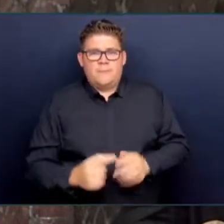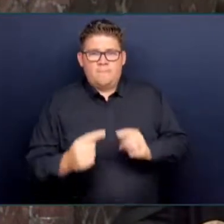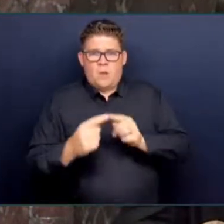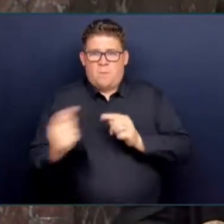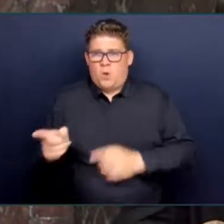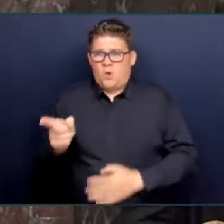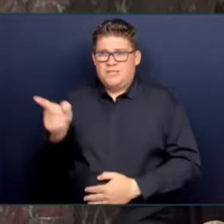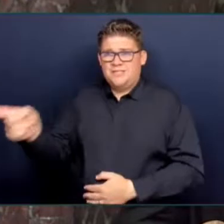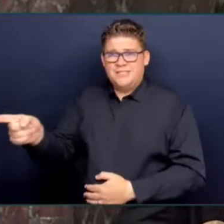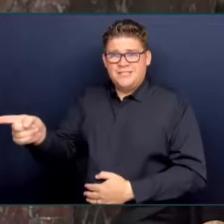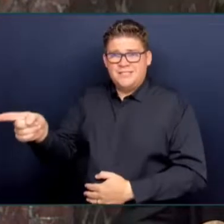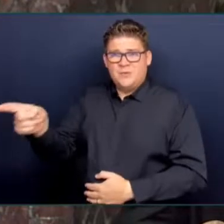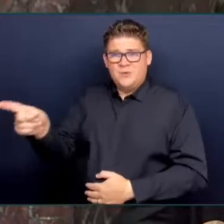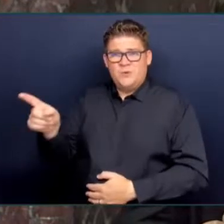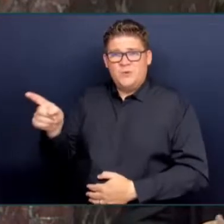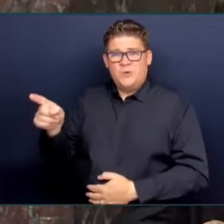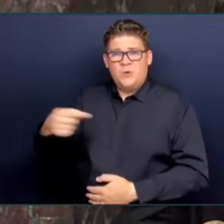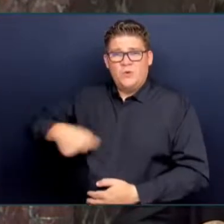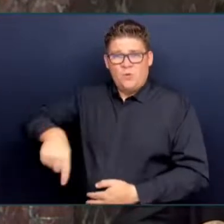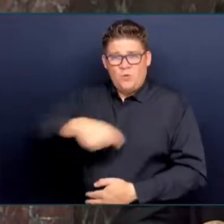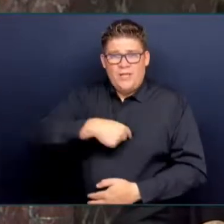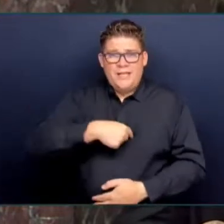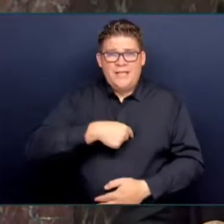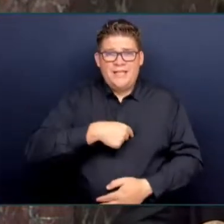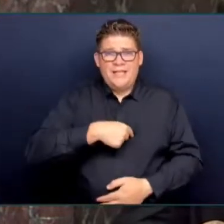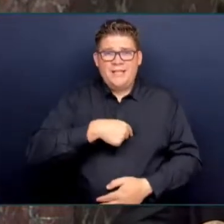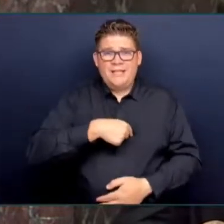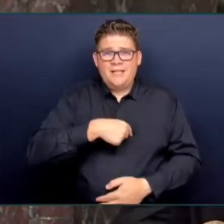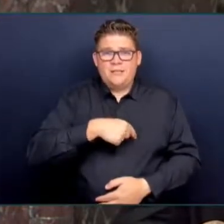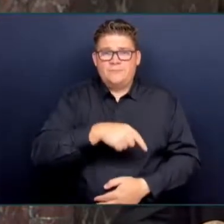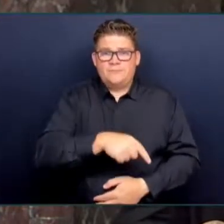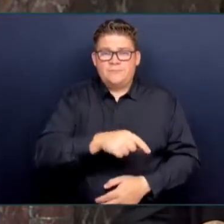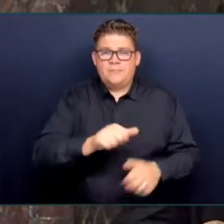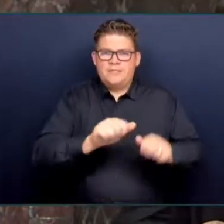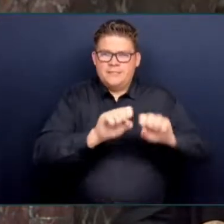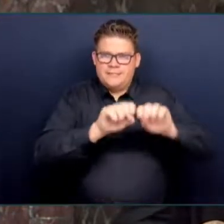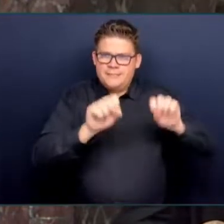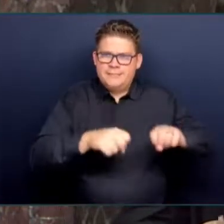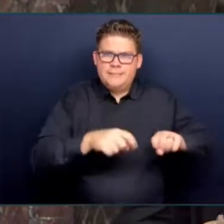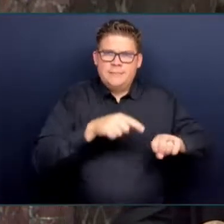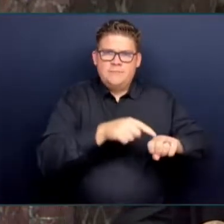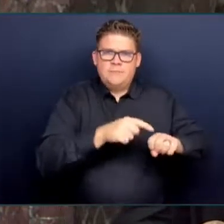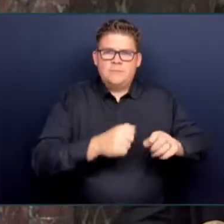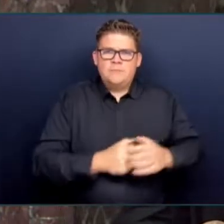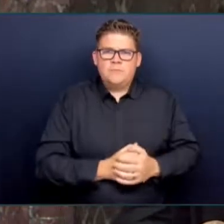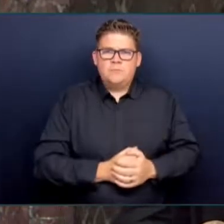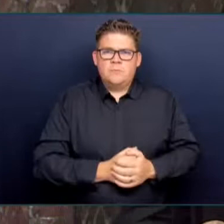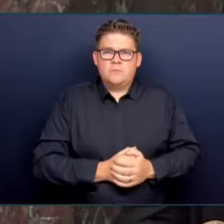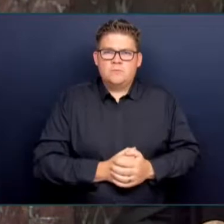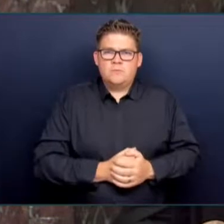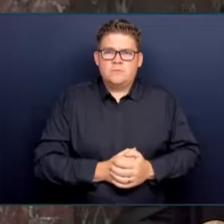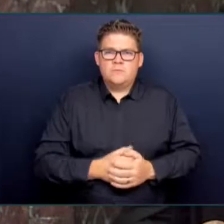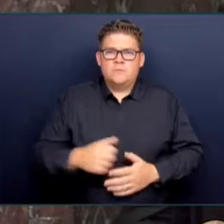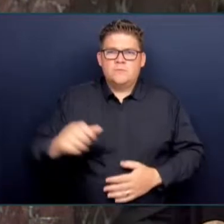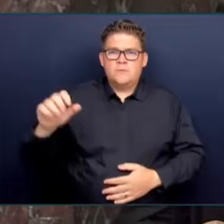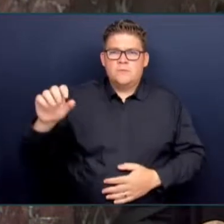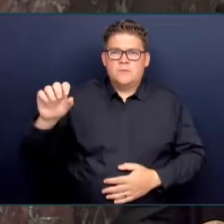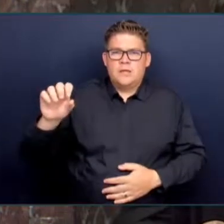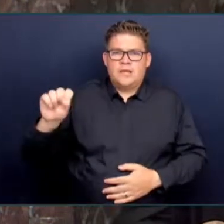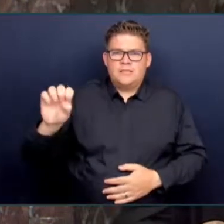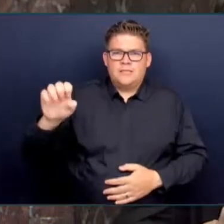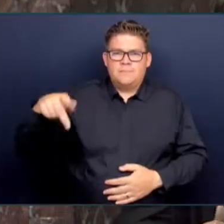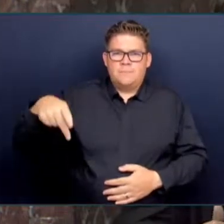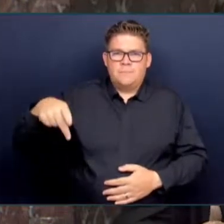tools we've applied to address this, namely the speculation and vacancy tax, which would have driven prices higher. We've